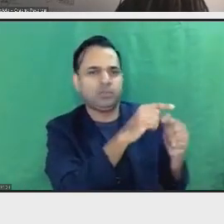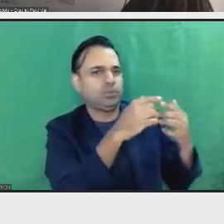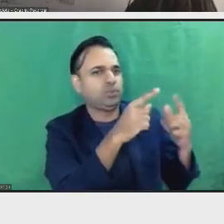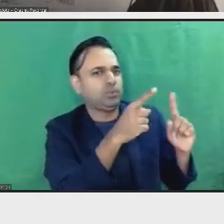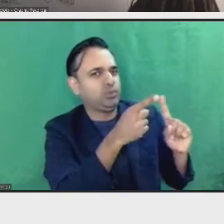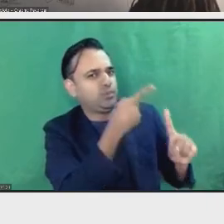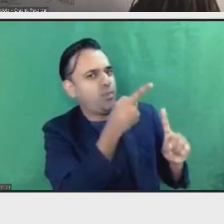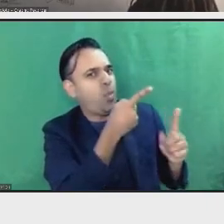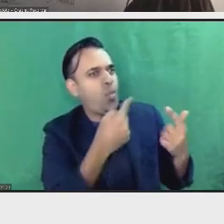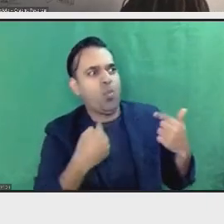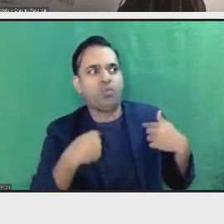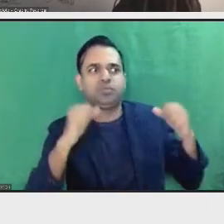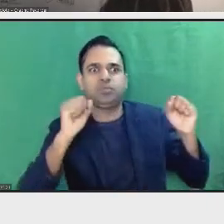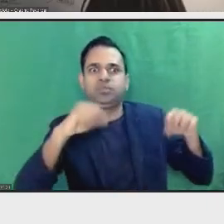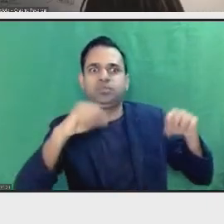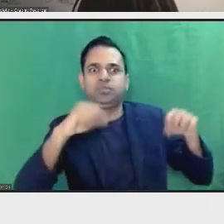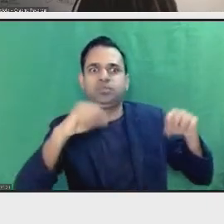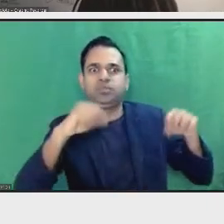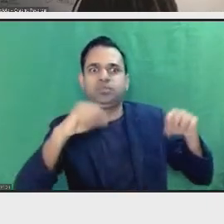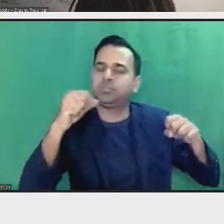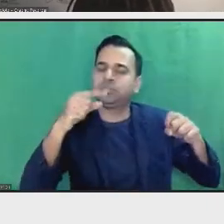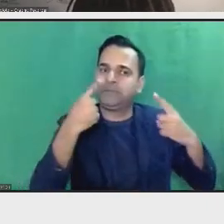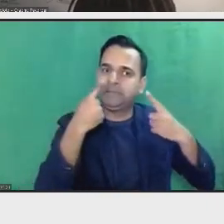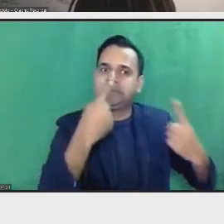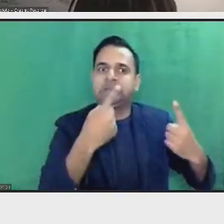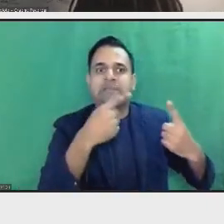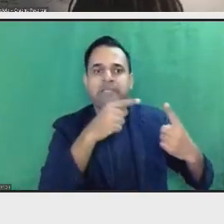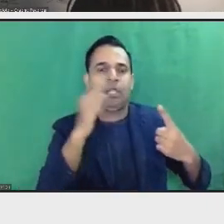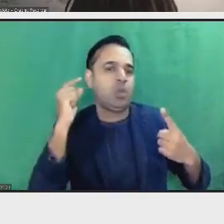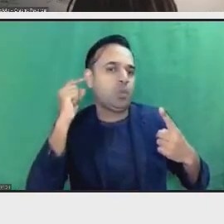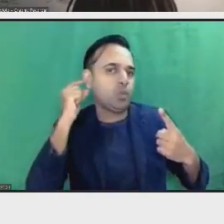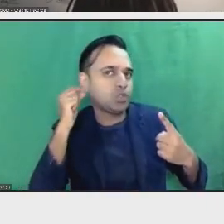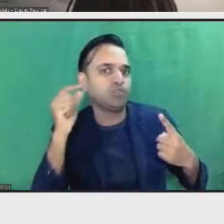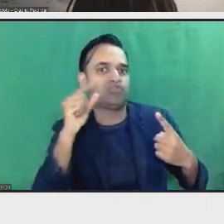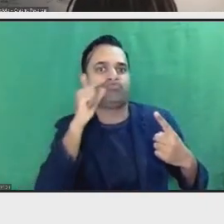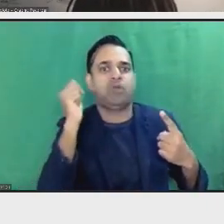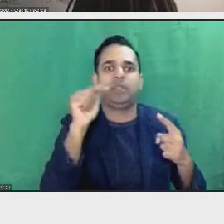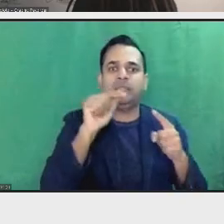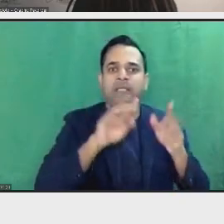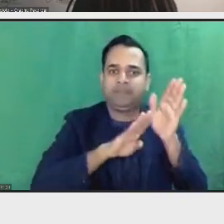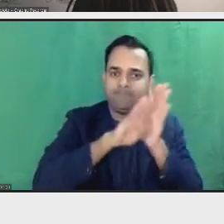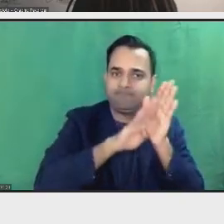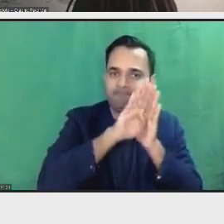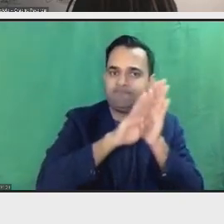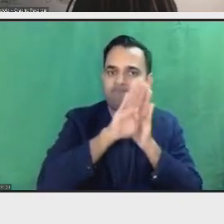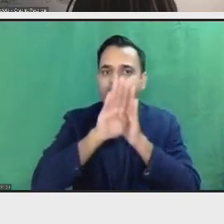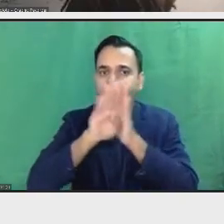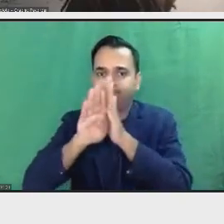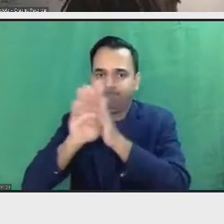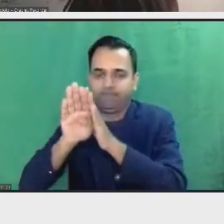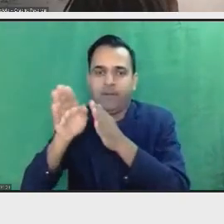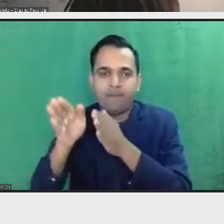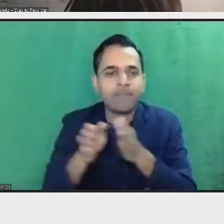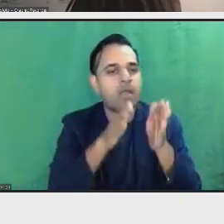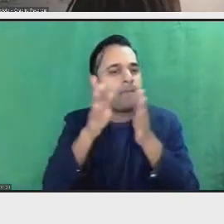action plan under the CBD, and how we can help out in the implementation later on of that of